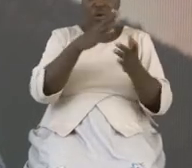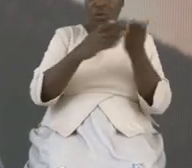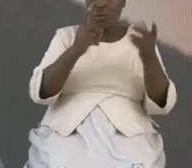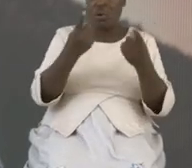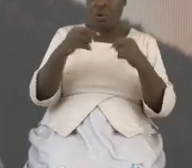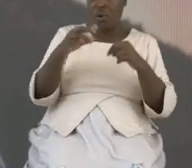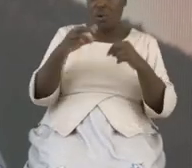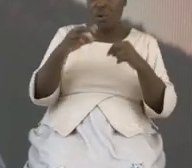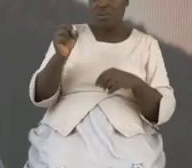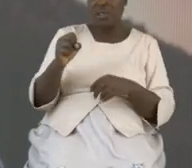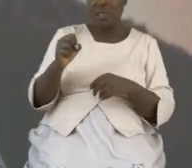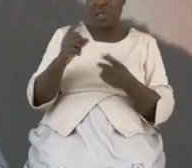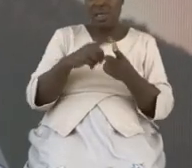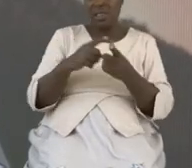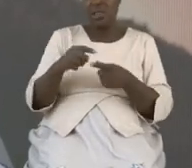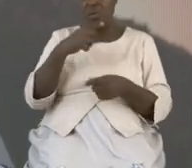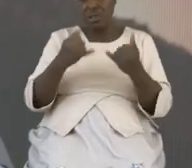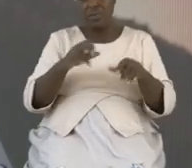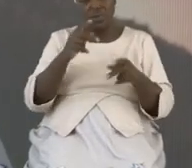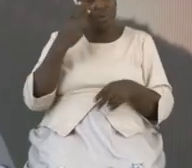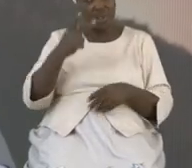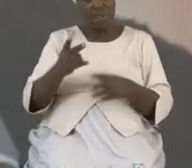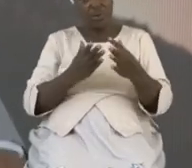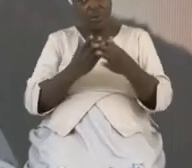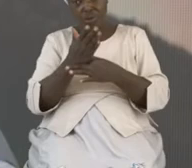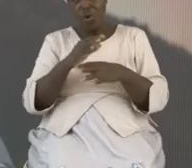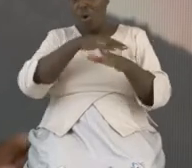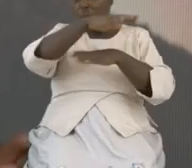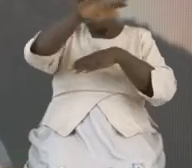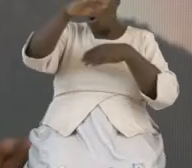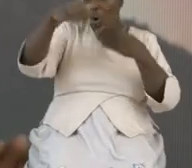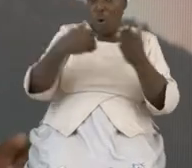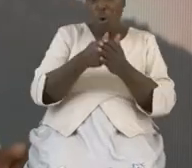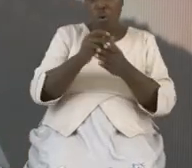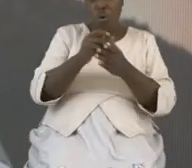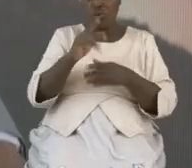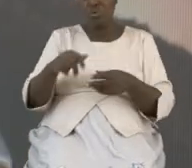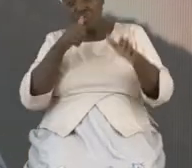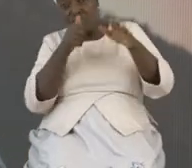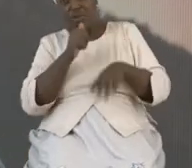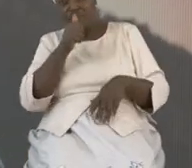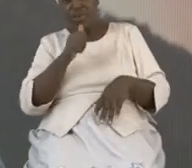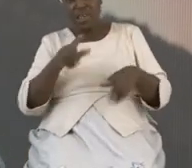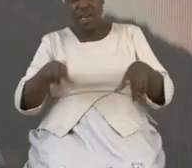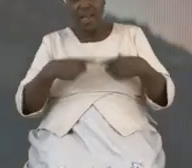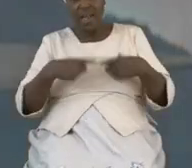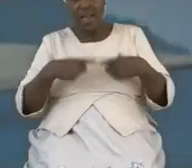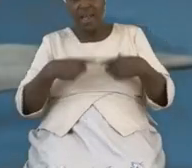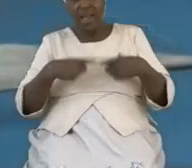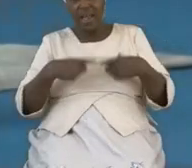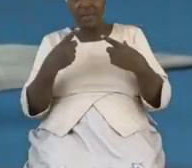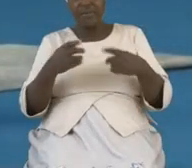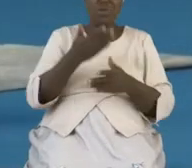is able to see through all the cracks and all the critical behavior, then you